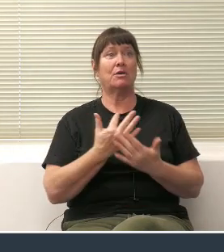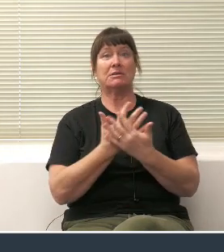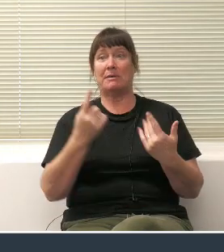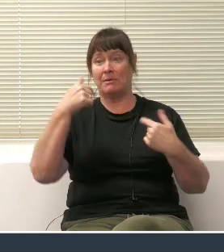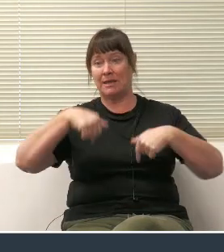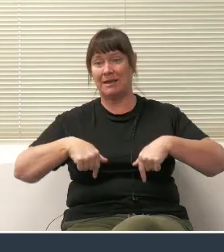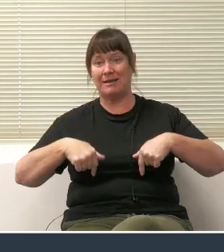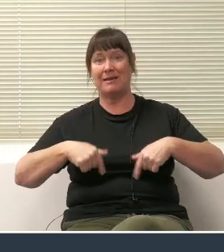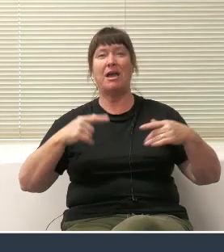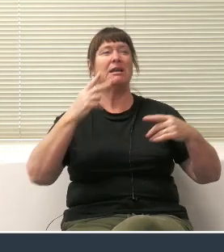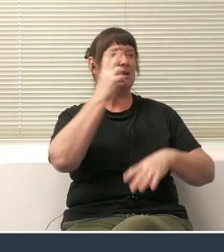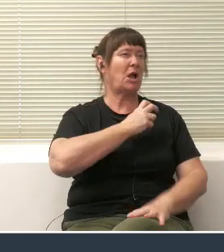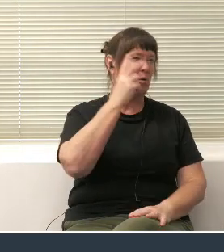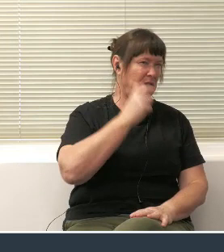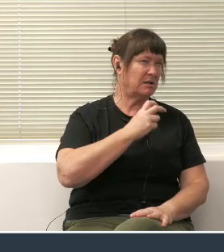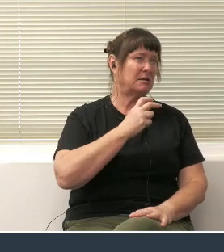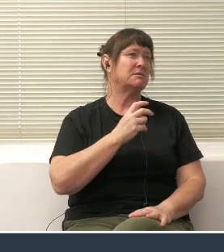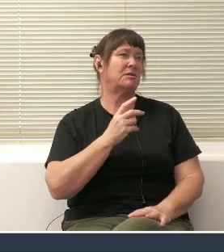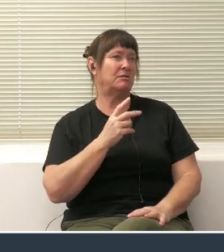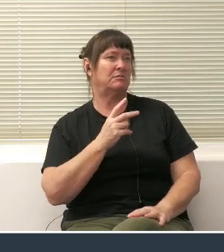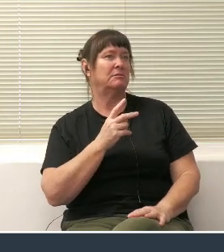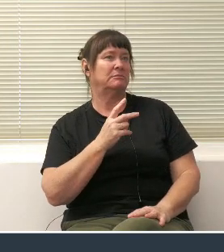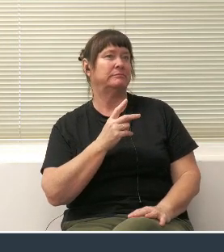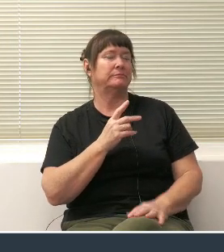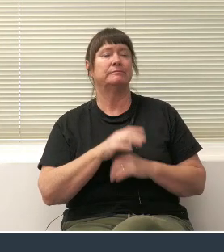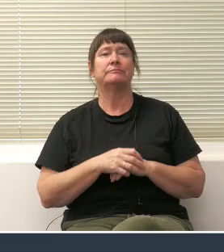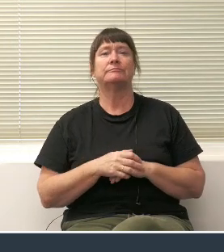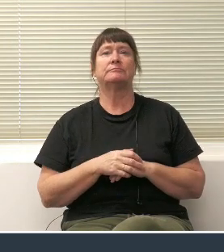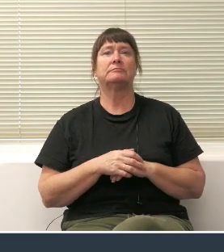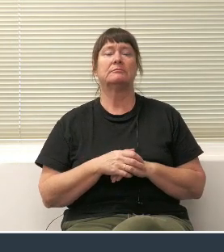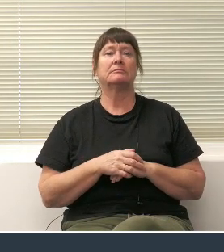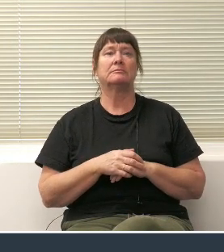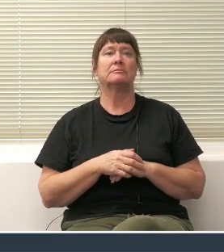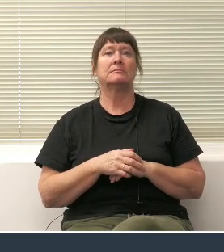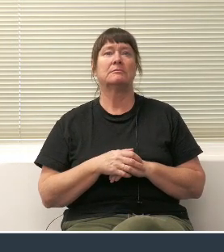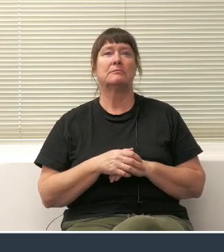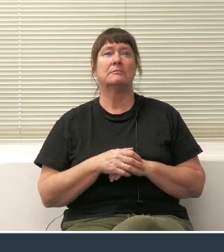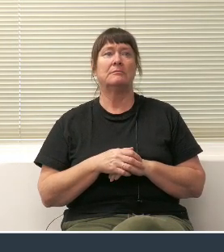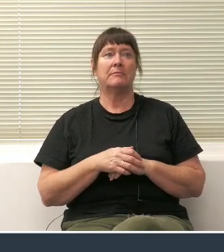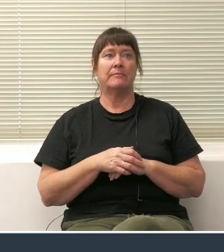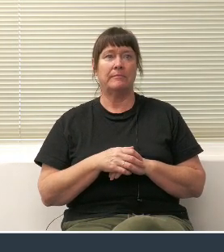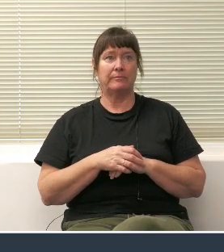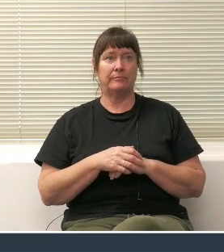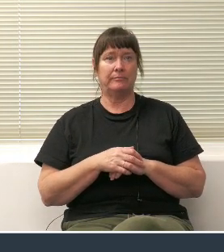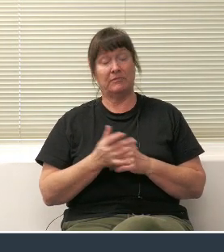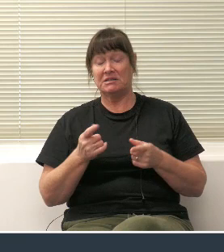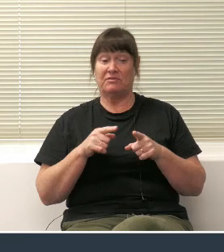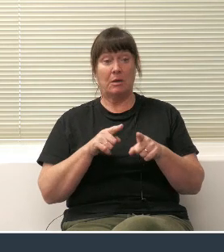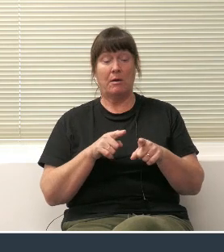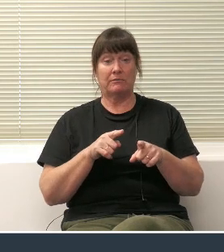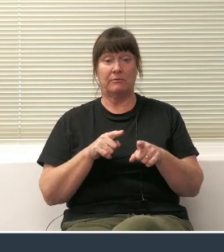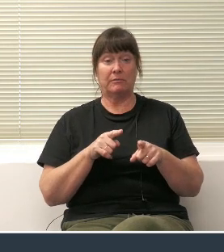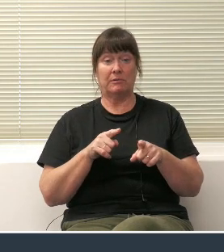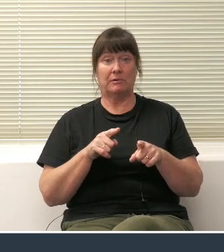population. So that's all I wanted to say on that. Thank you. Councillor Crystal. Just through the chair, I guess just following on